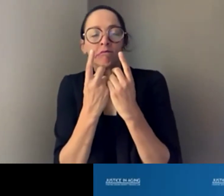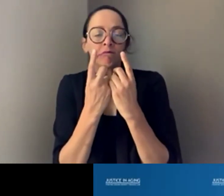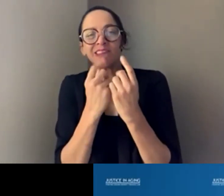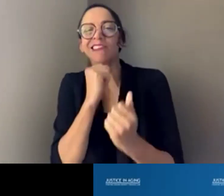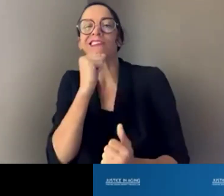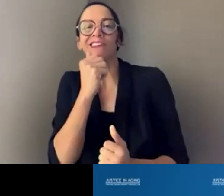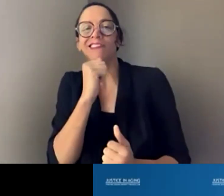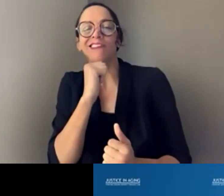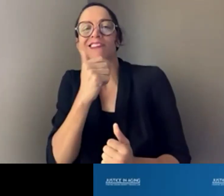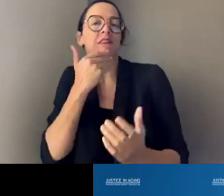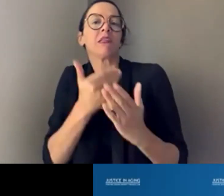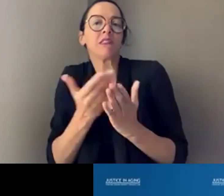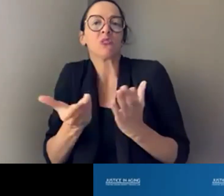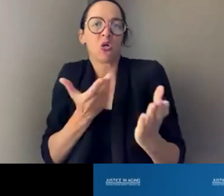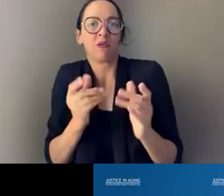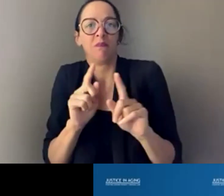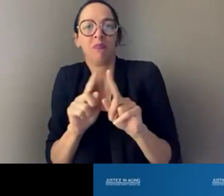don't screw it up.